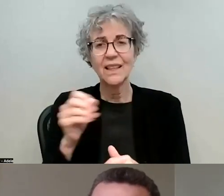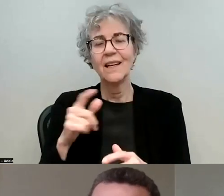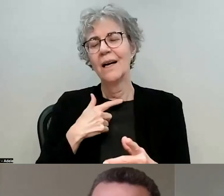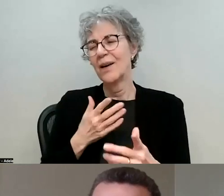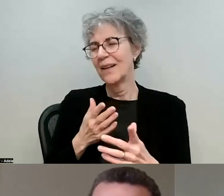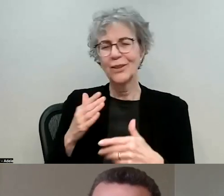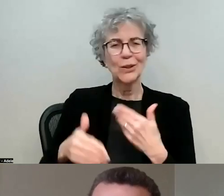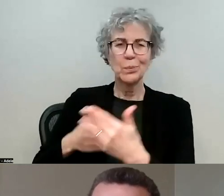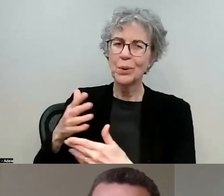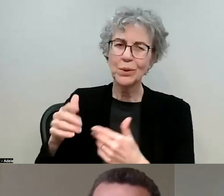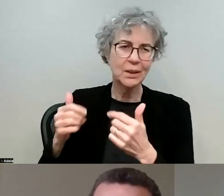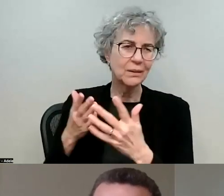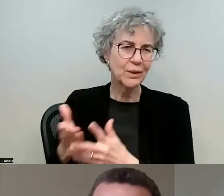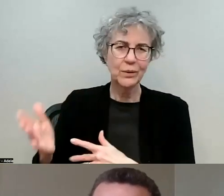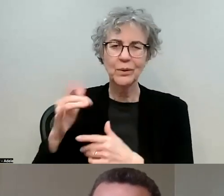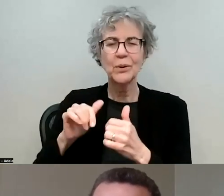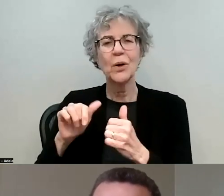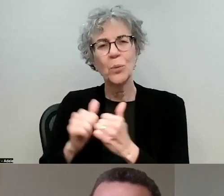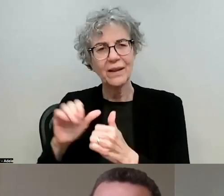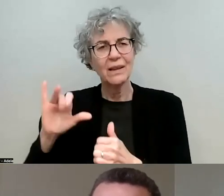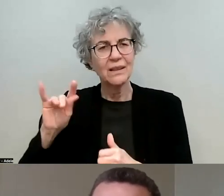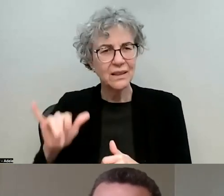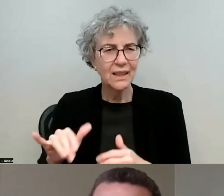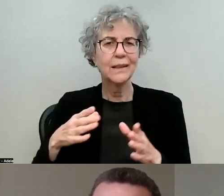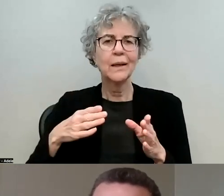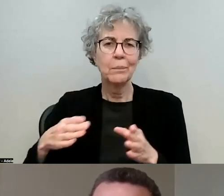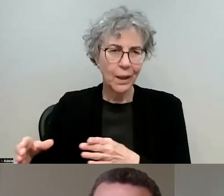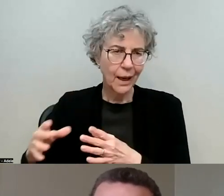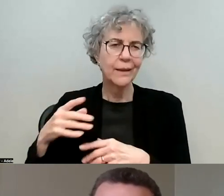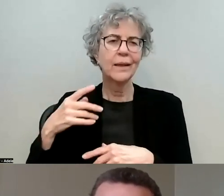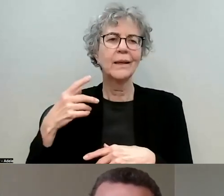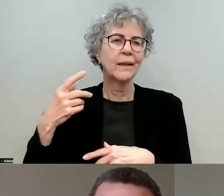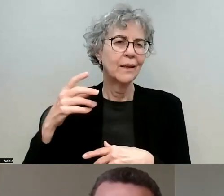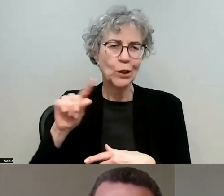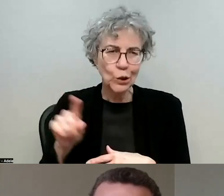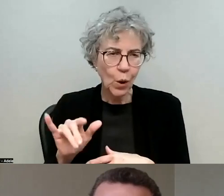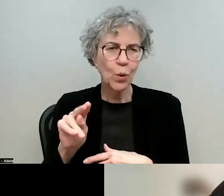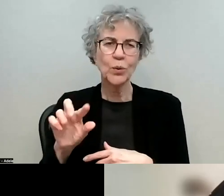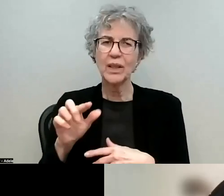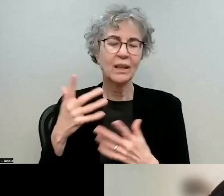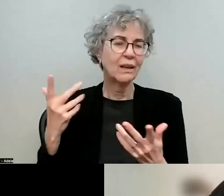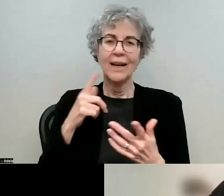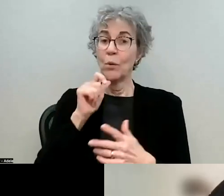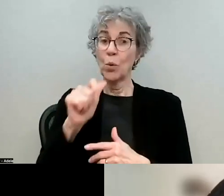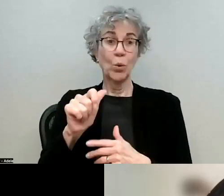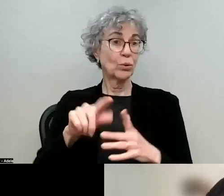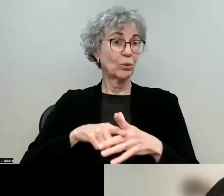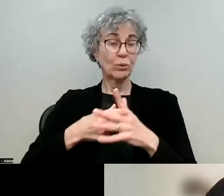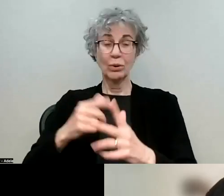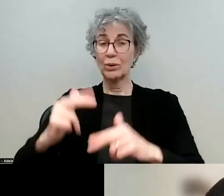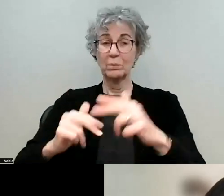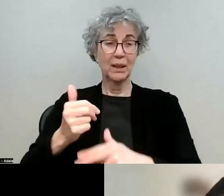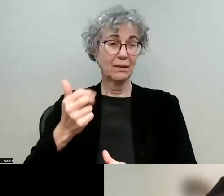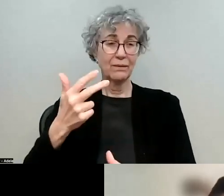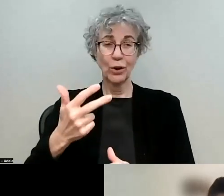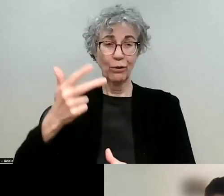around planning and approvals and zoning. So we won't be breaking ground for another 3 to 4 years. And in the next couple of